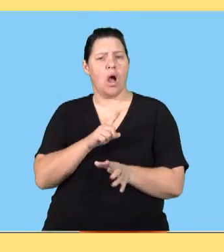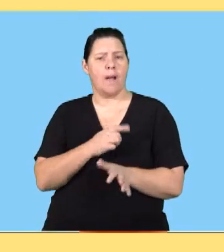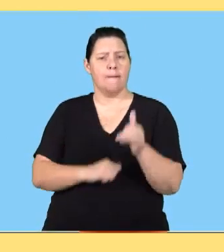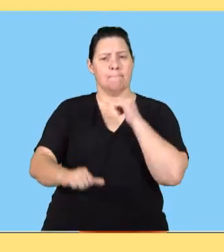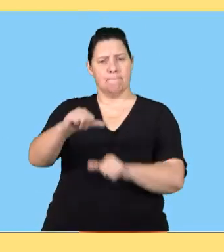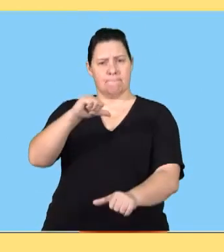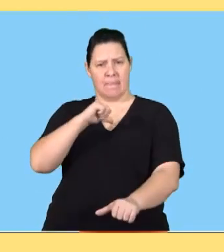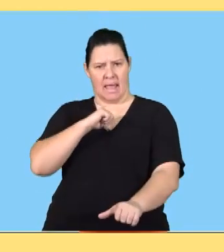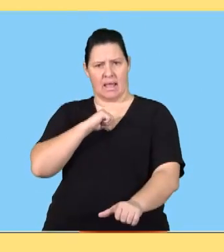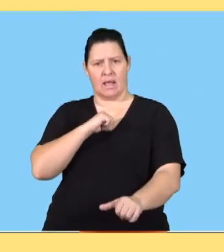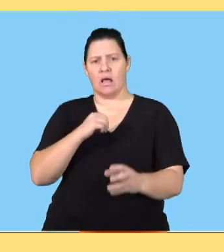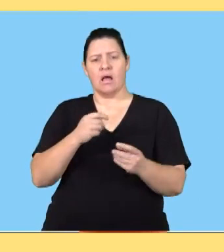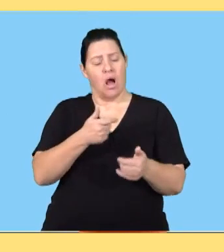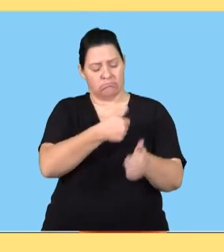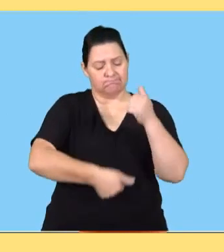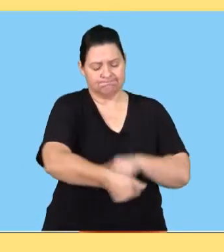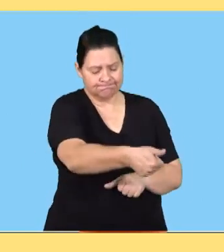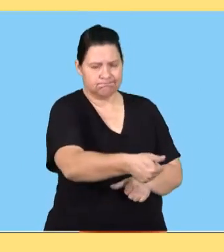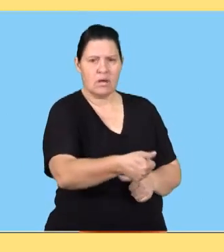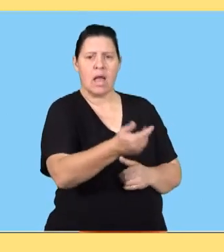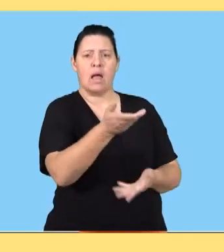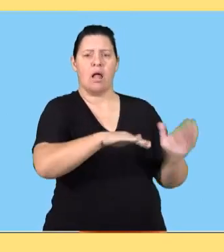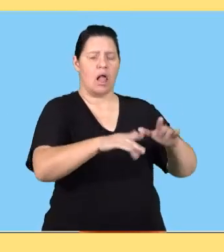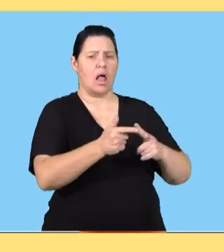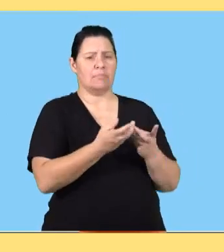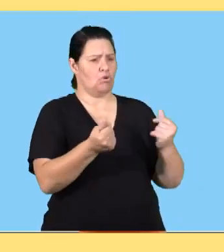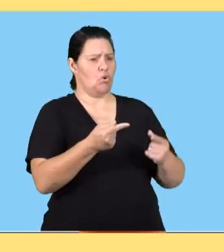packing materials not ordered. And the amount was